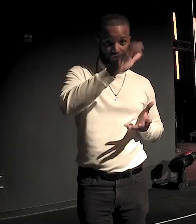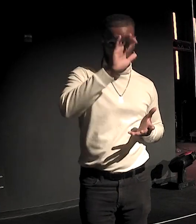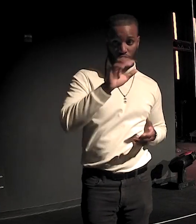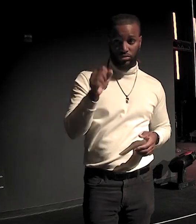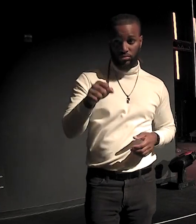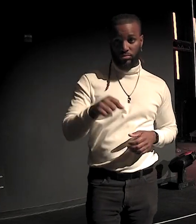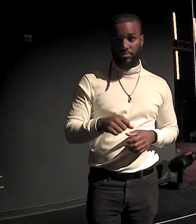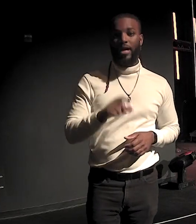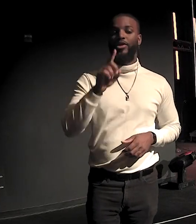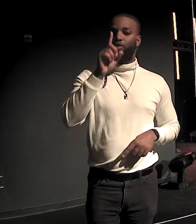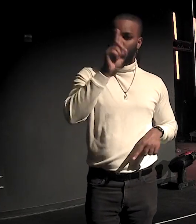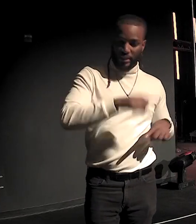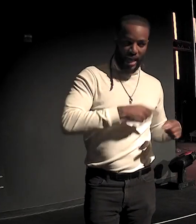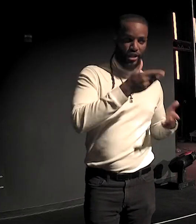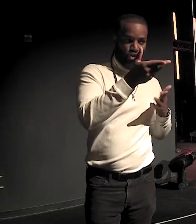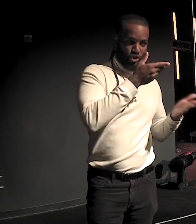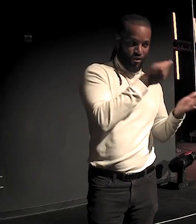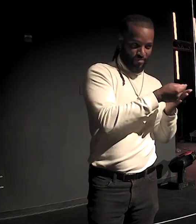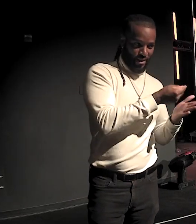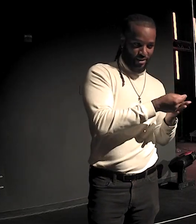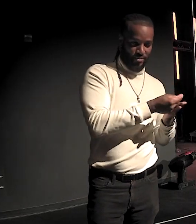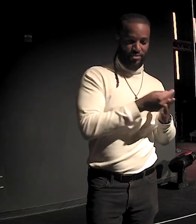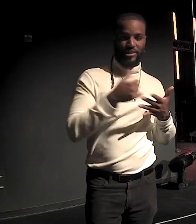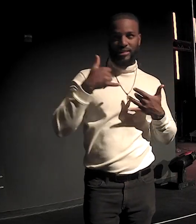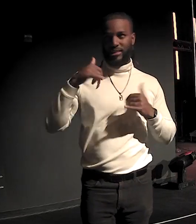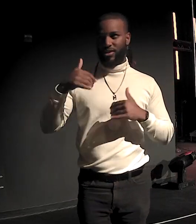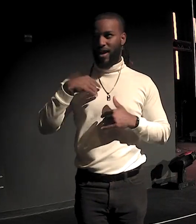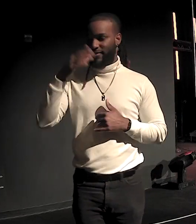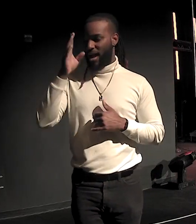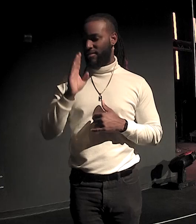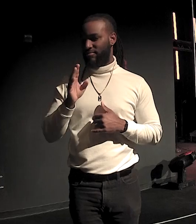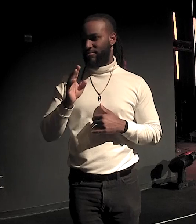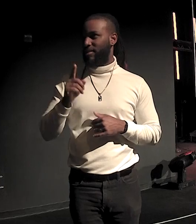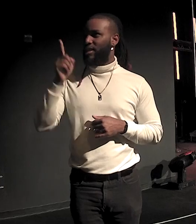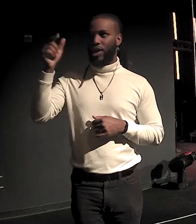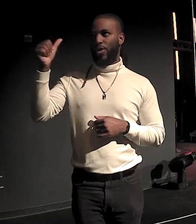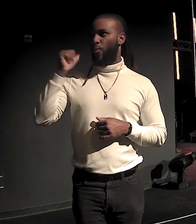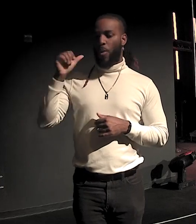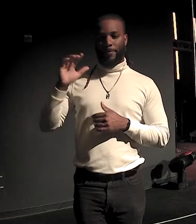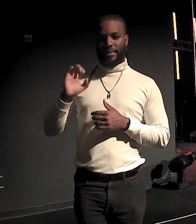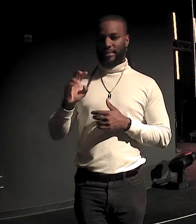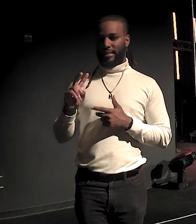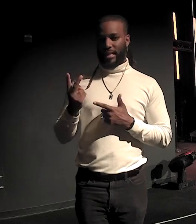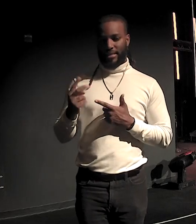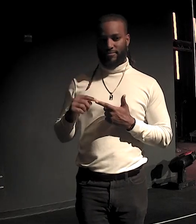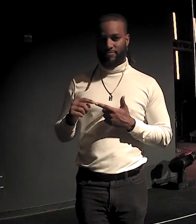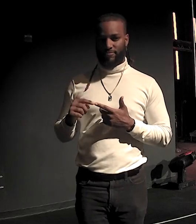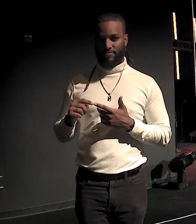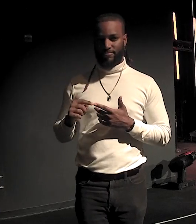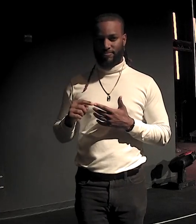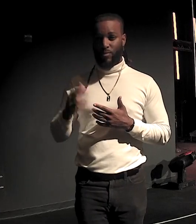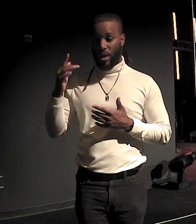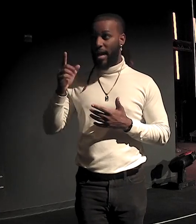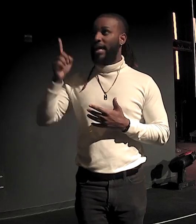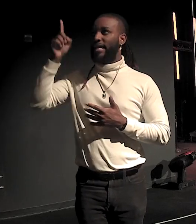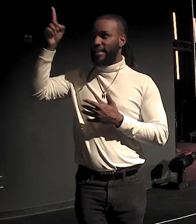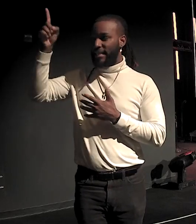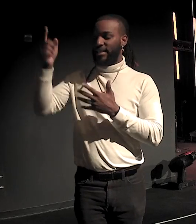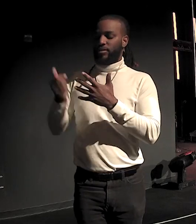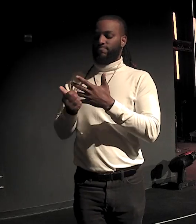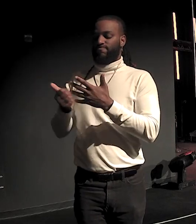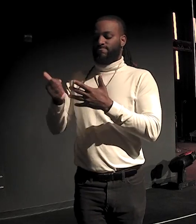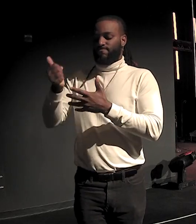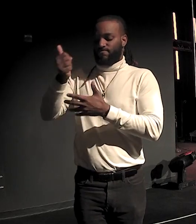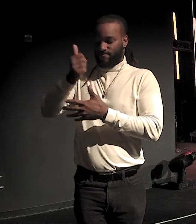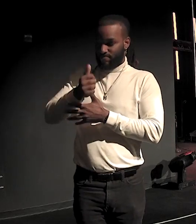you cannot serve money and have God because he won't be second. Because he is the one who